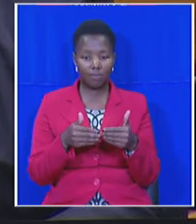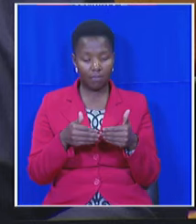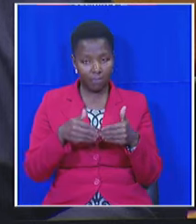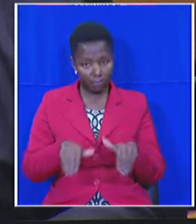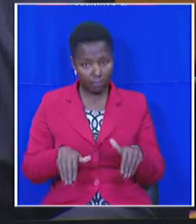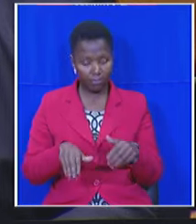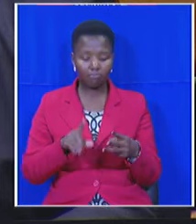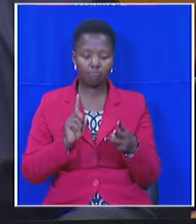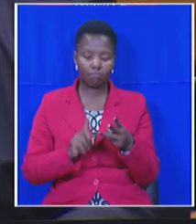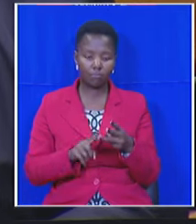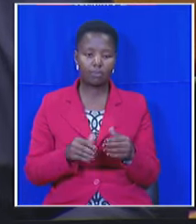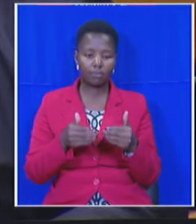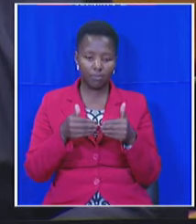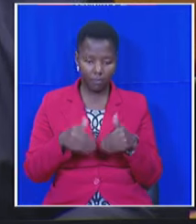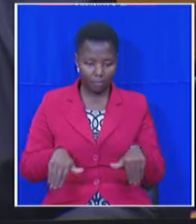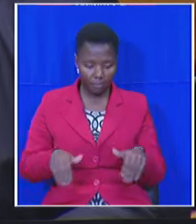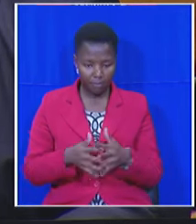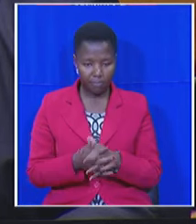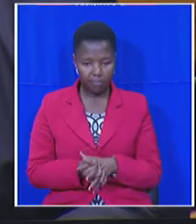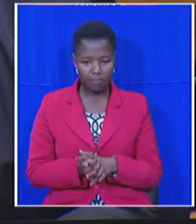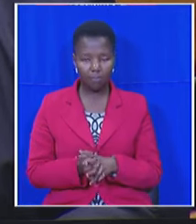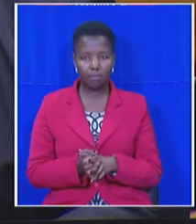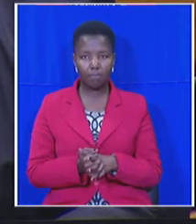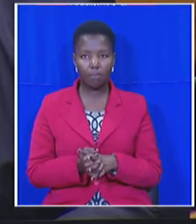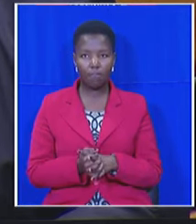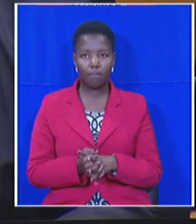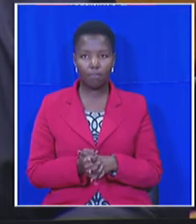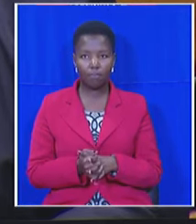those wishing to abstain, the abstain button.